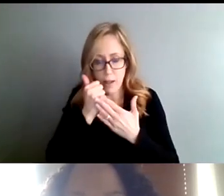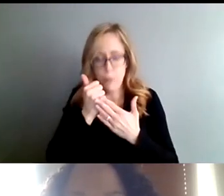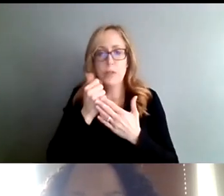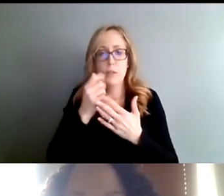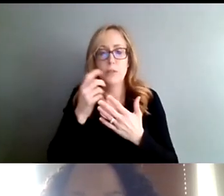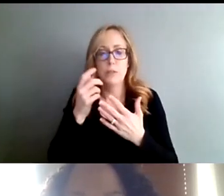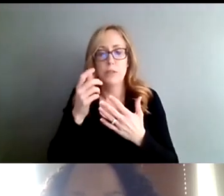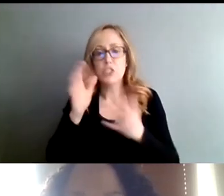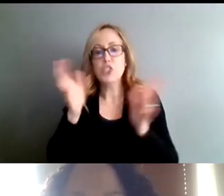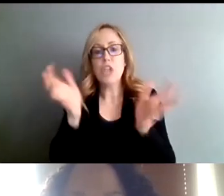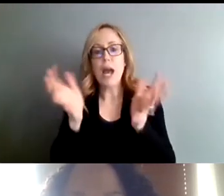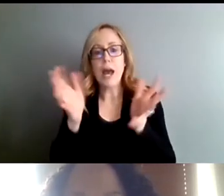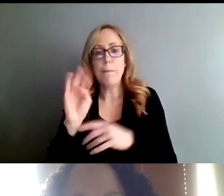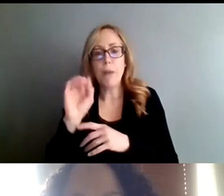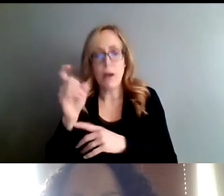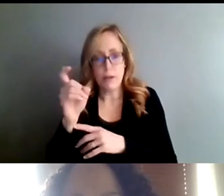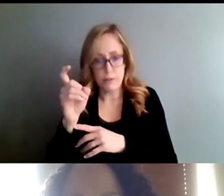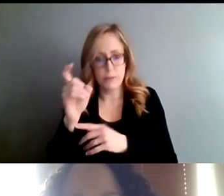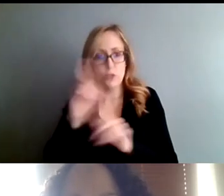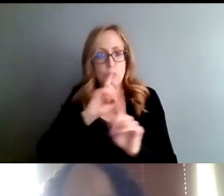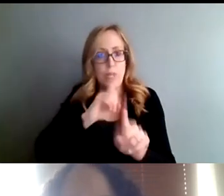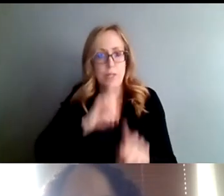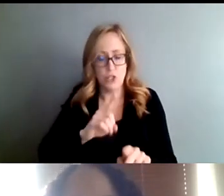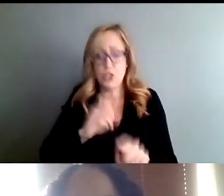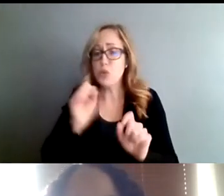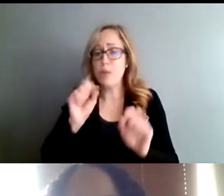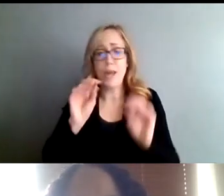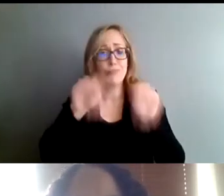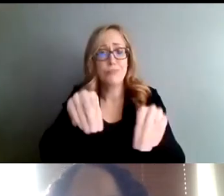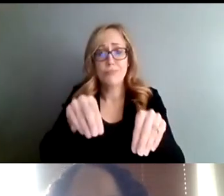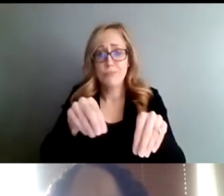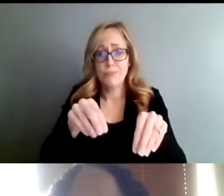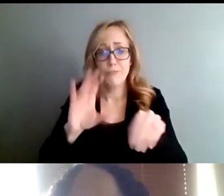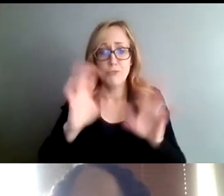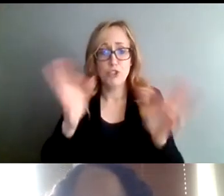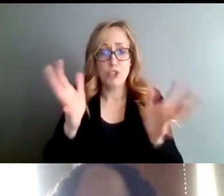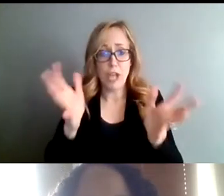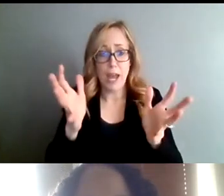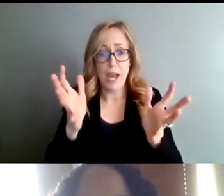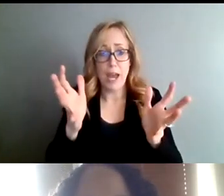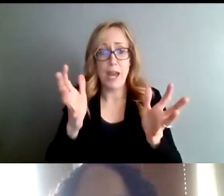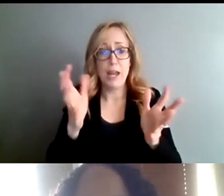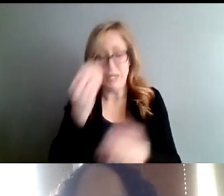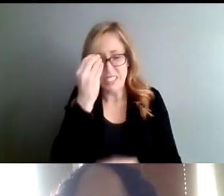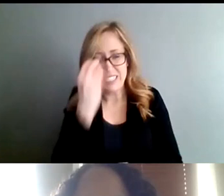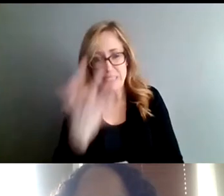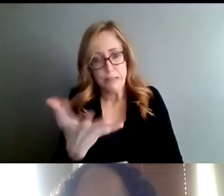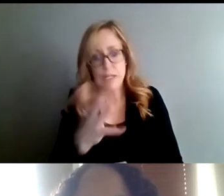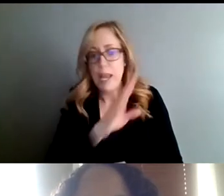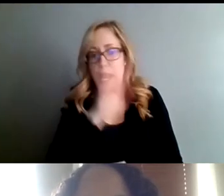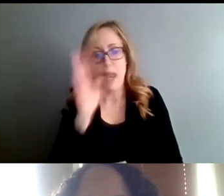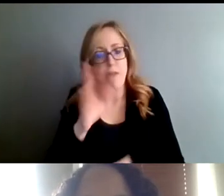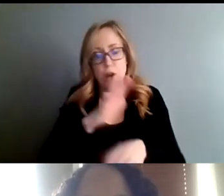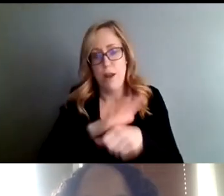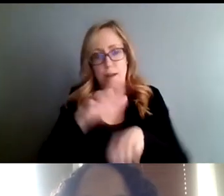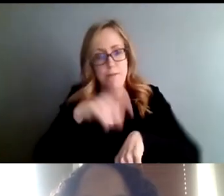chat. Now, families, please feel free to put questions in the chat. However, I want to tell you up front, we never have enough time to answer all of the